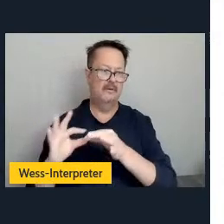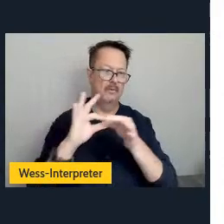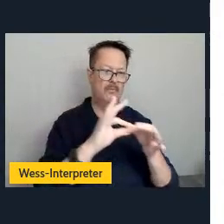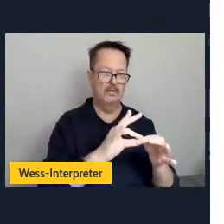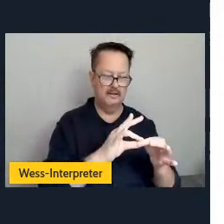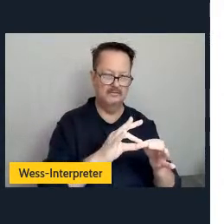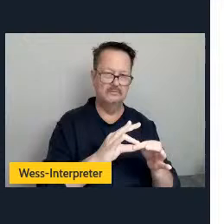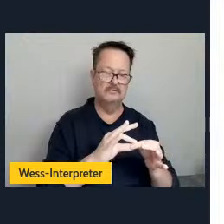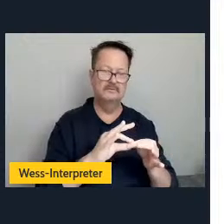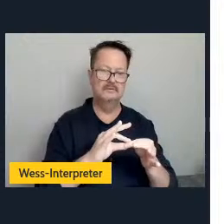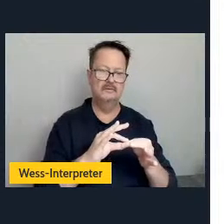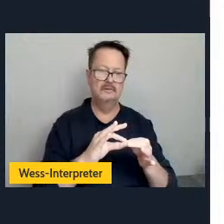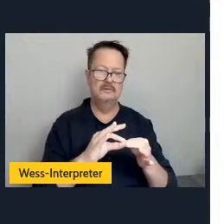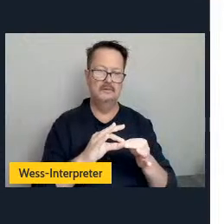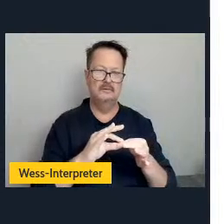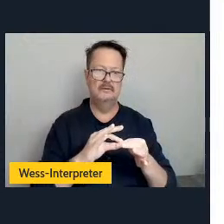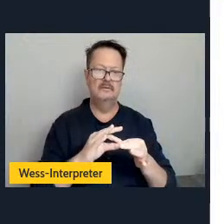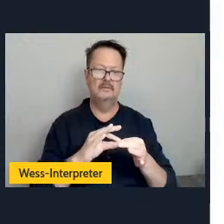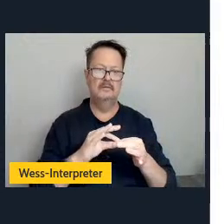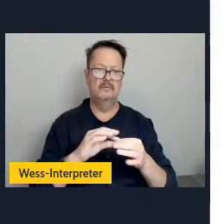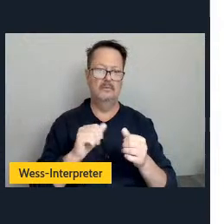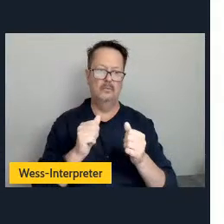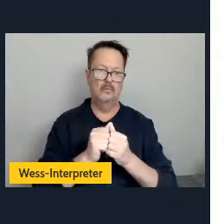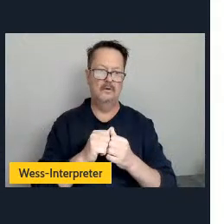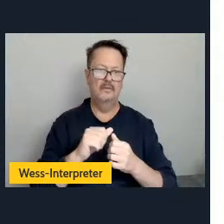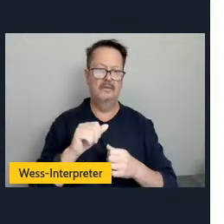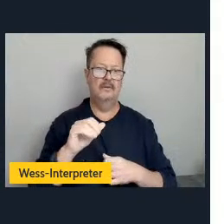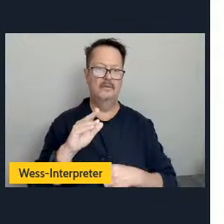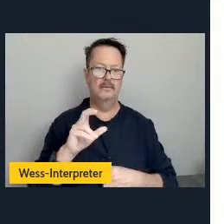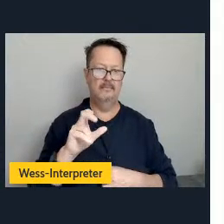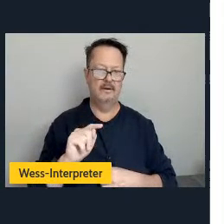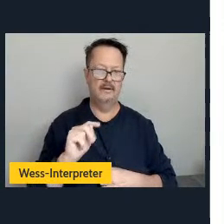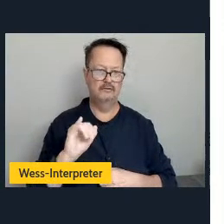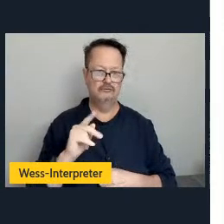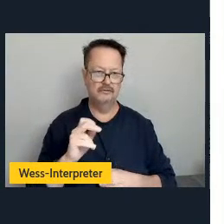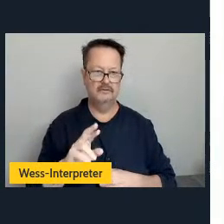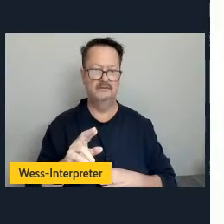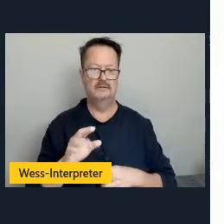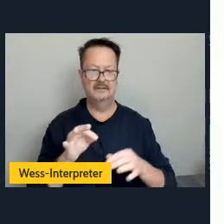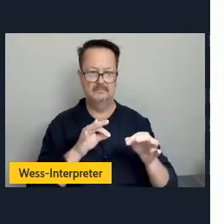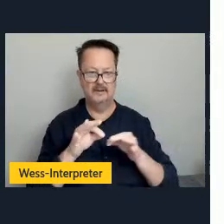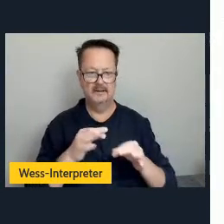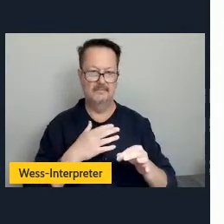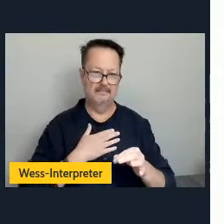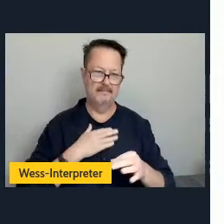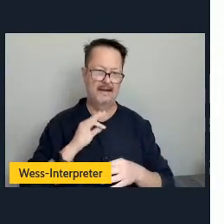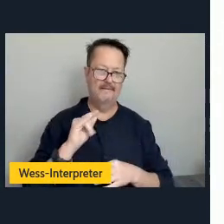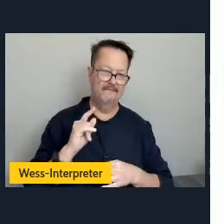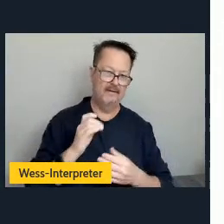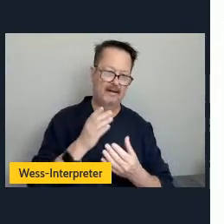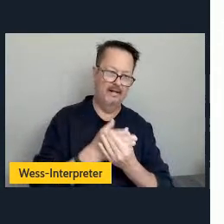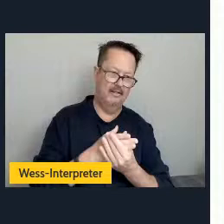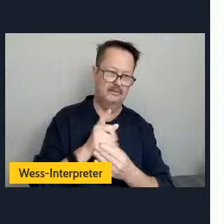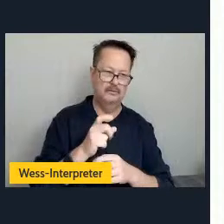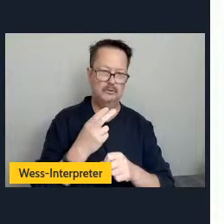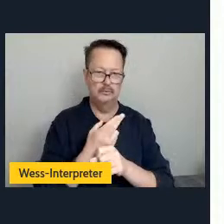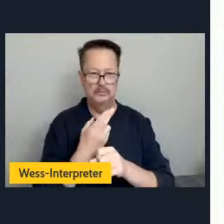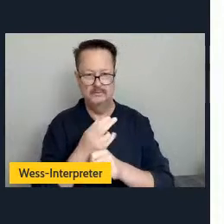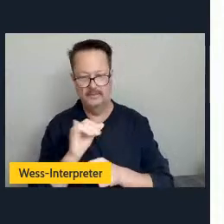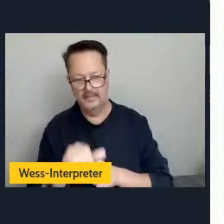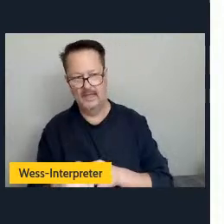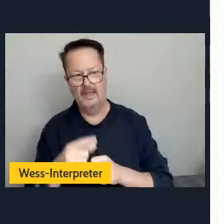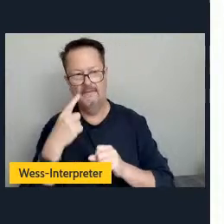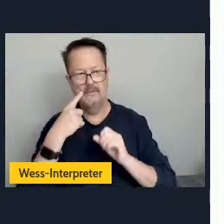correlational markdown file here that describes how to use that. And examples for all of these files are